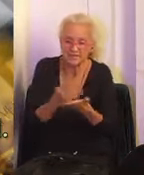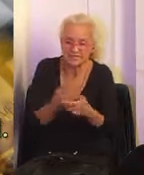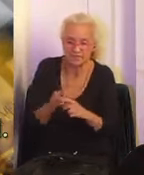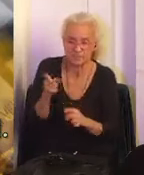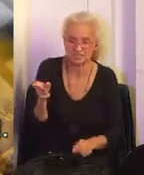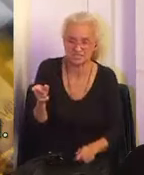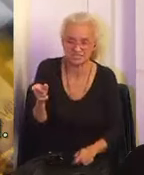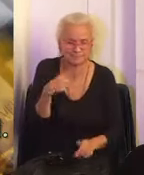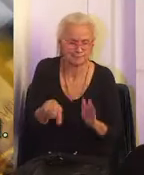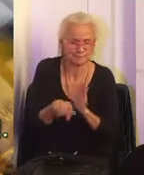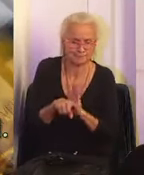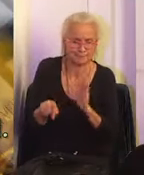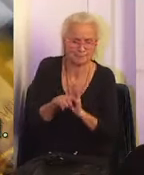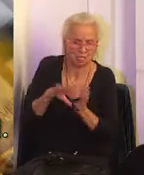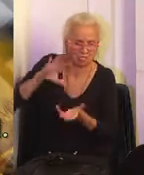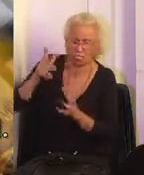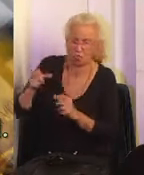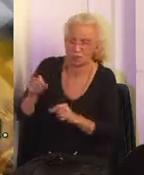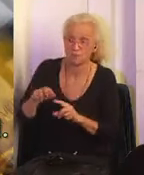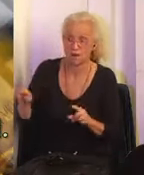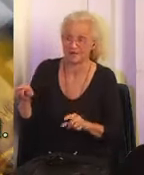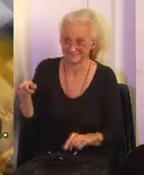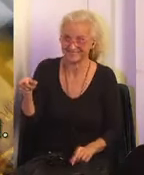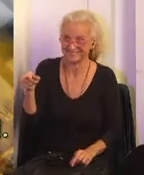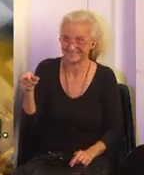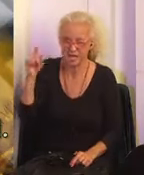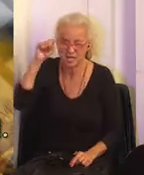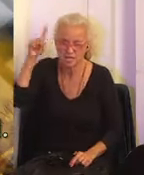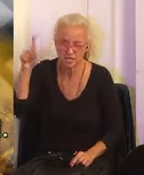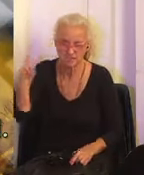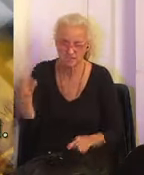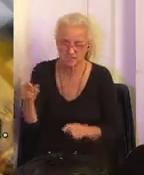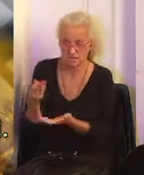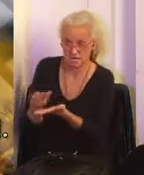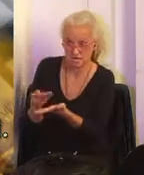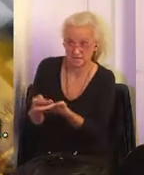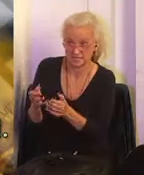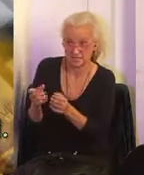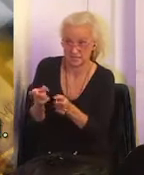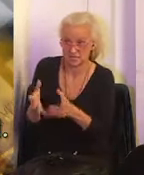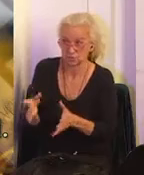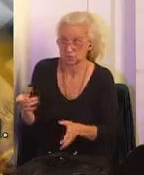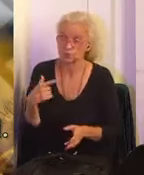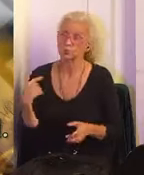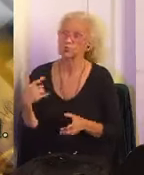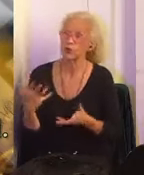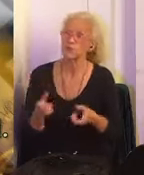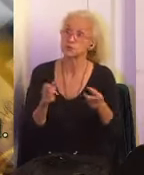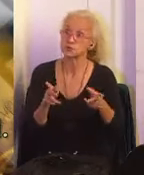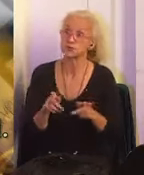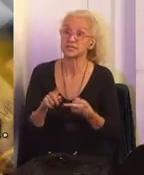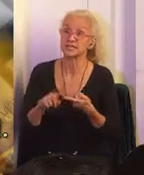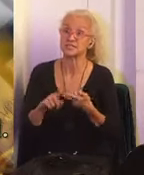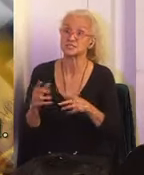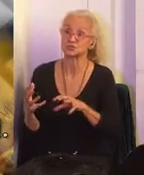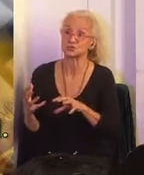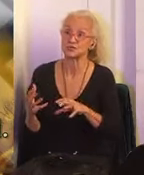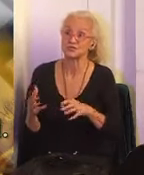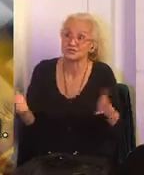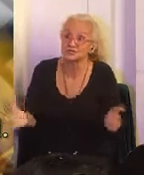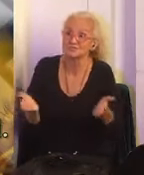manager. Realize the purpose of money is to strengthen friendships, to provide opportunities for being generous